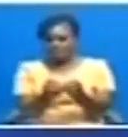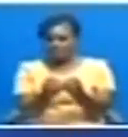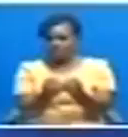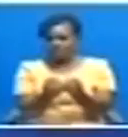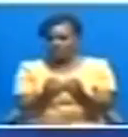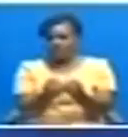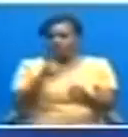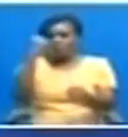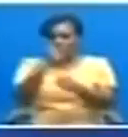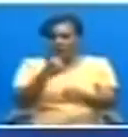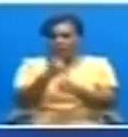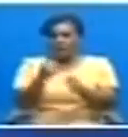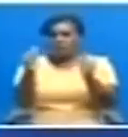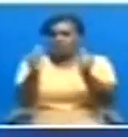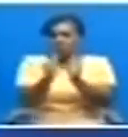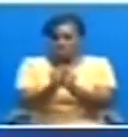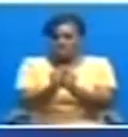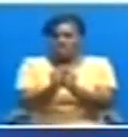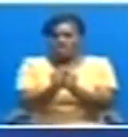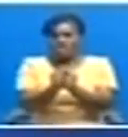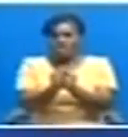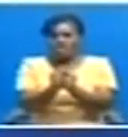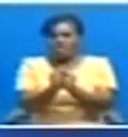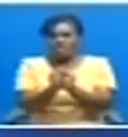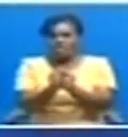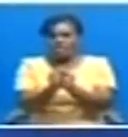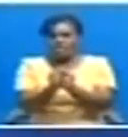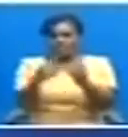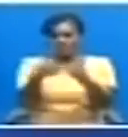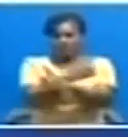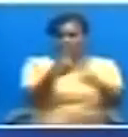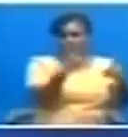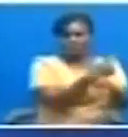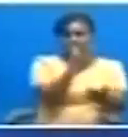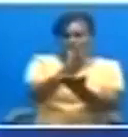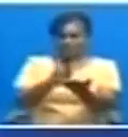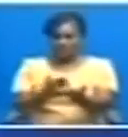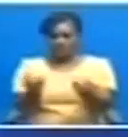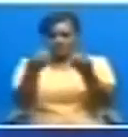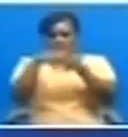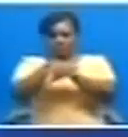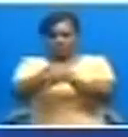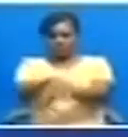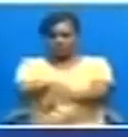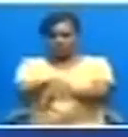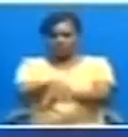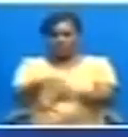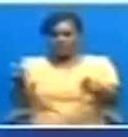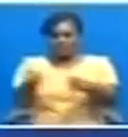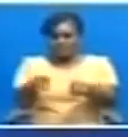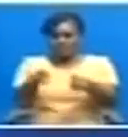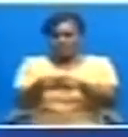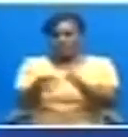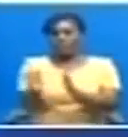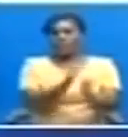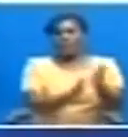to cooperate, and this kind of cooperation where you see different sectors aligning to to drive the same strategic